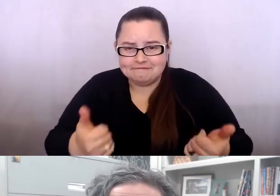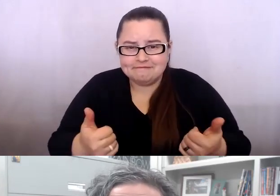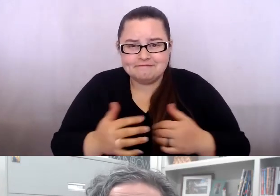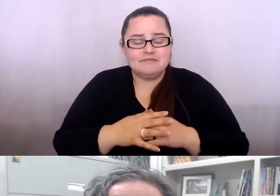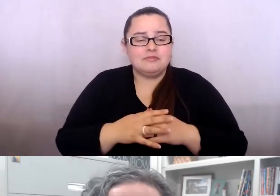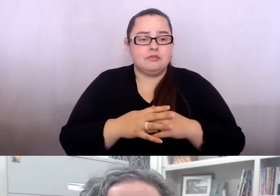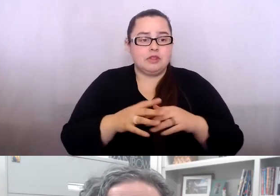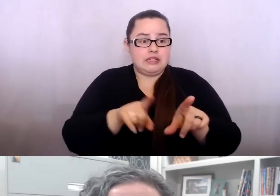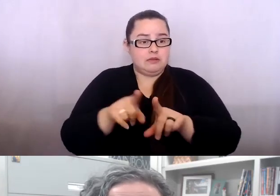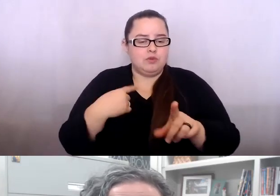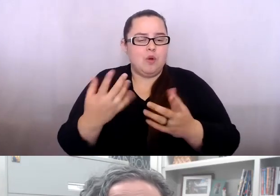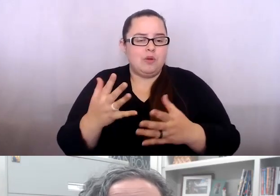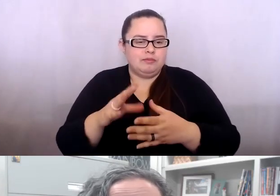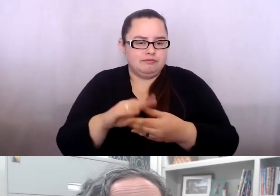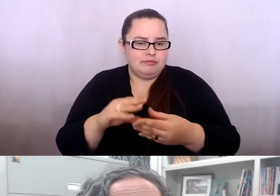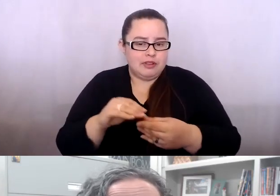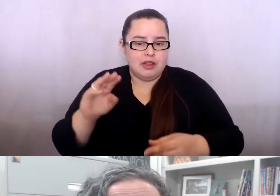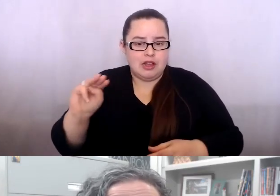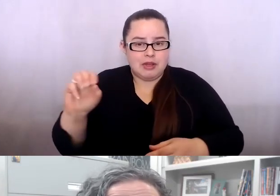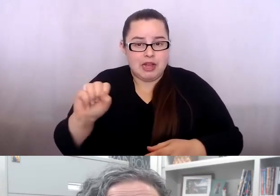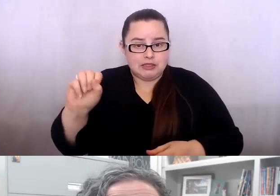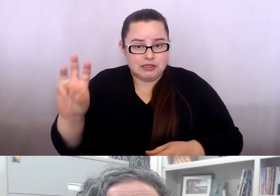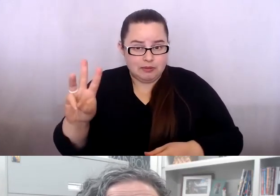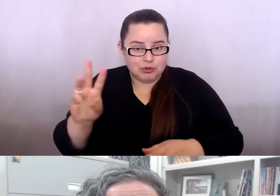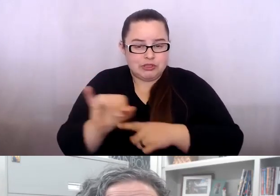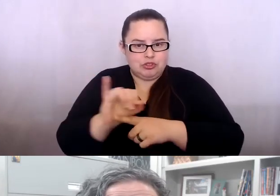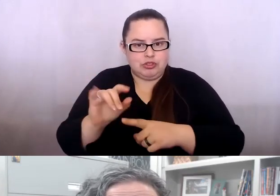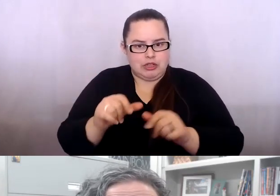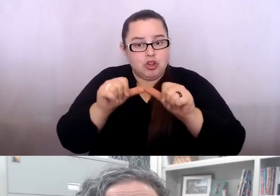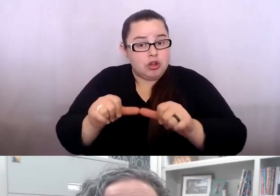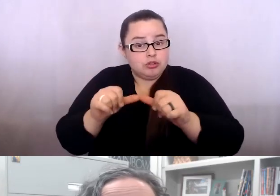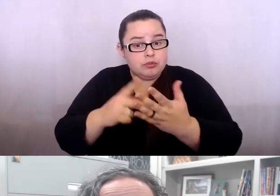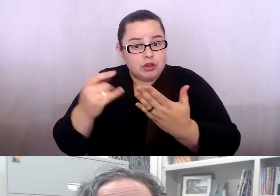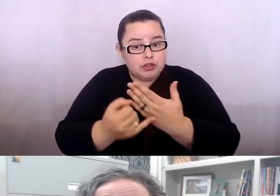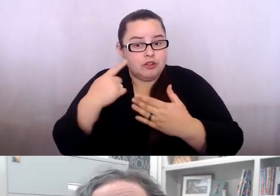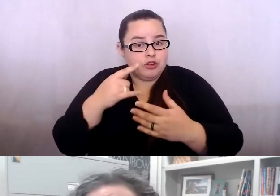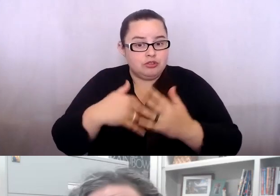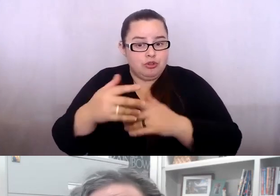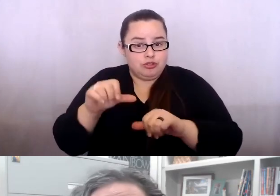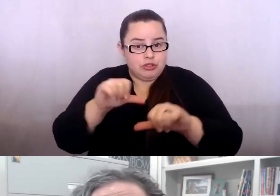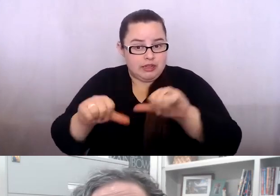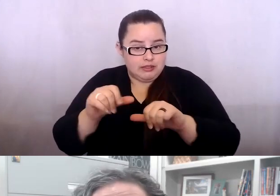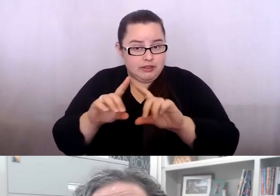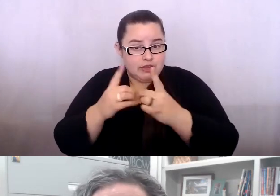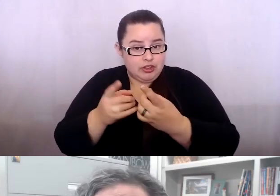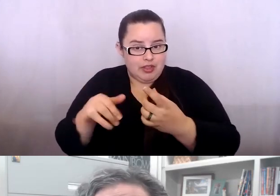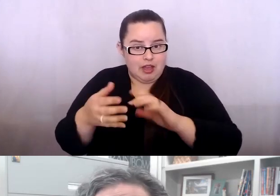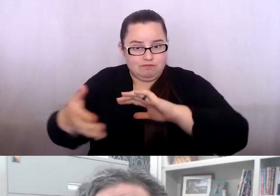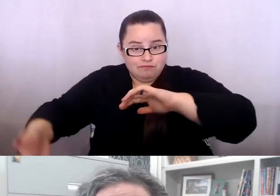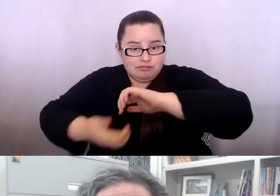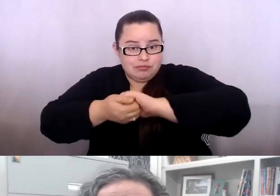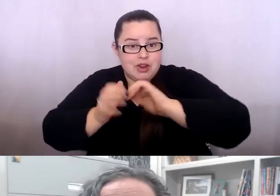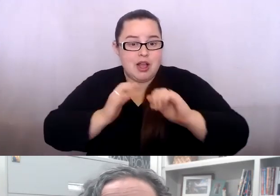already mentioned, the MSW Interns is an ongoing project in the Social Sciences Division in collaboration between our Human